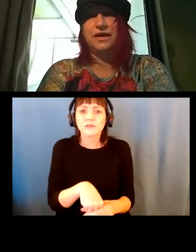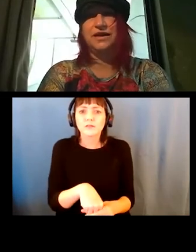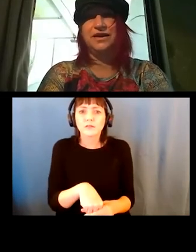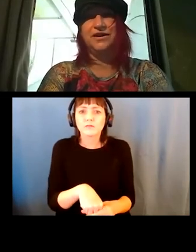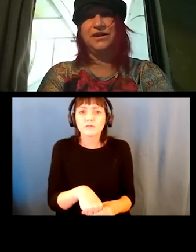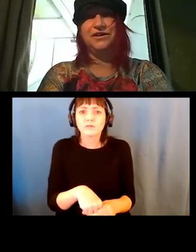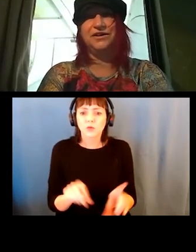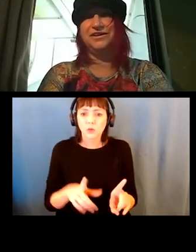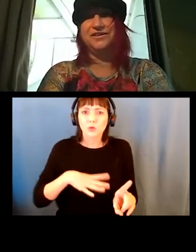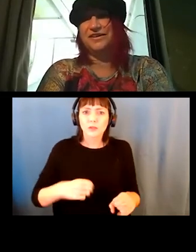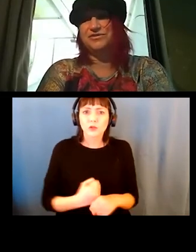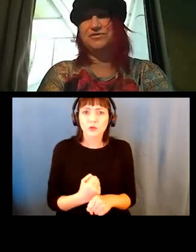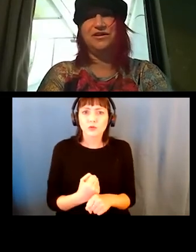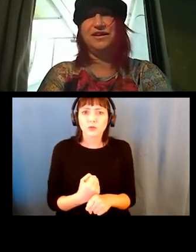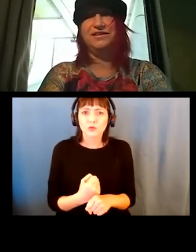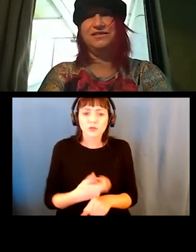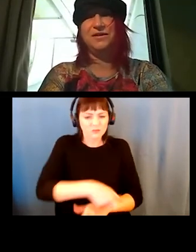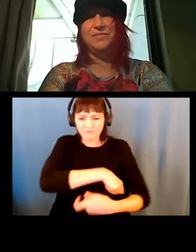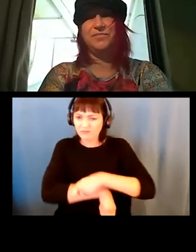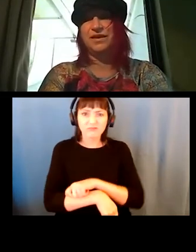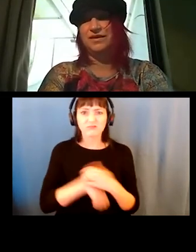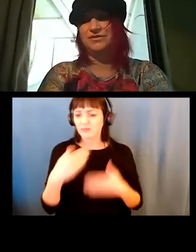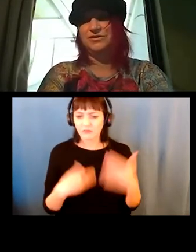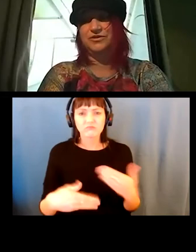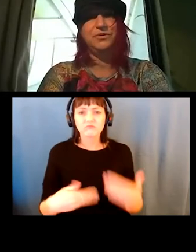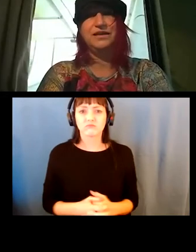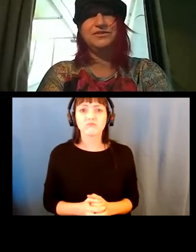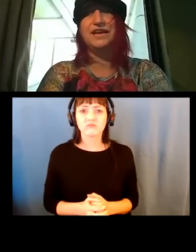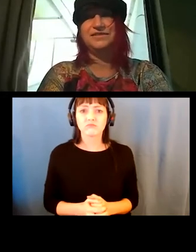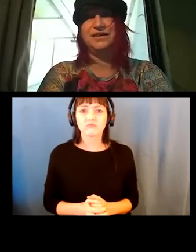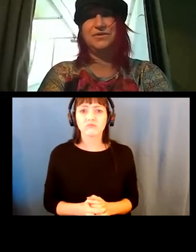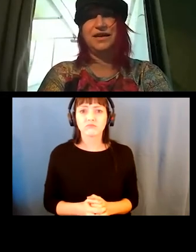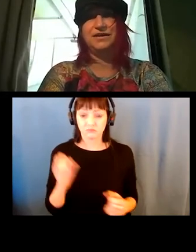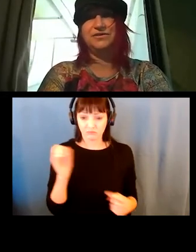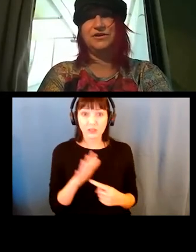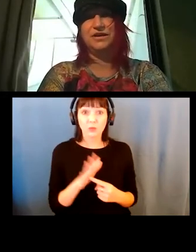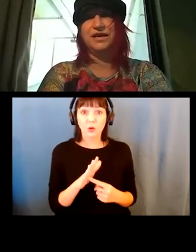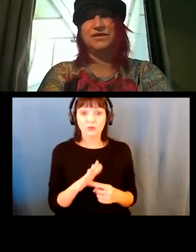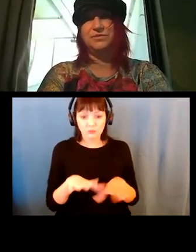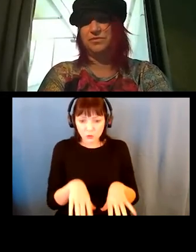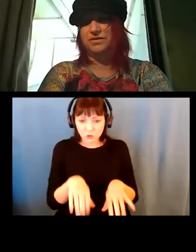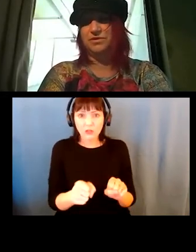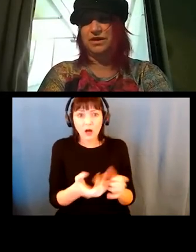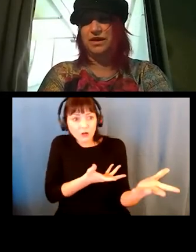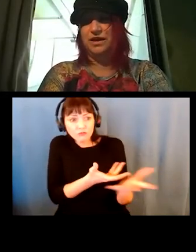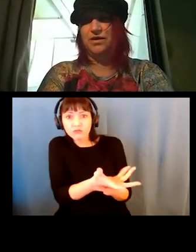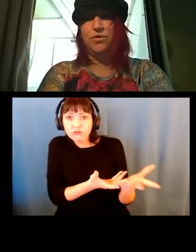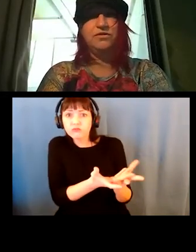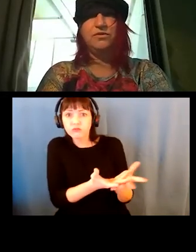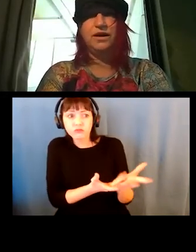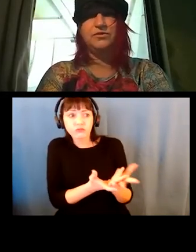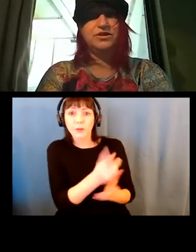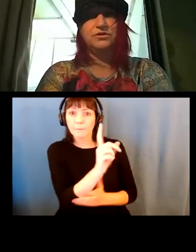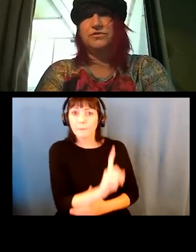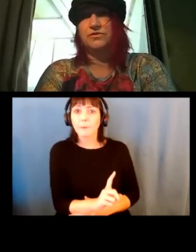to do it. And I think, you know, that's right. It's just do it. Just get out there and start engaging with people. And one